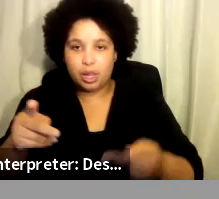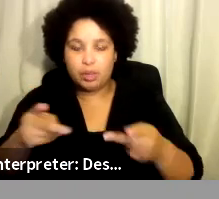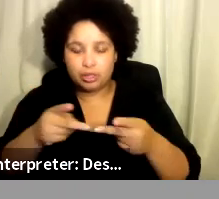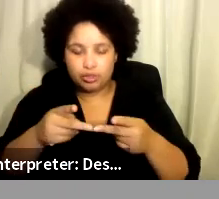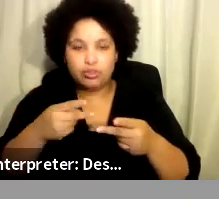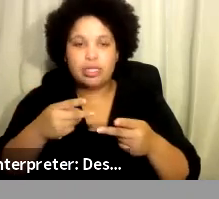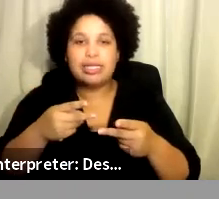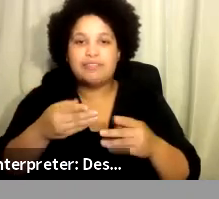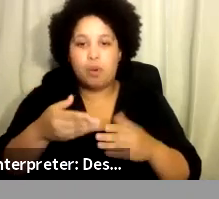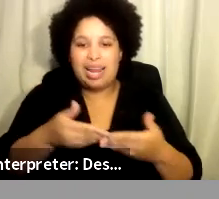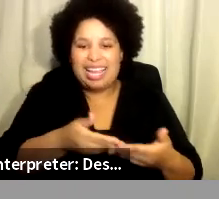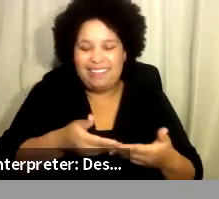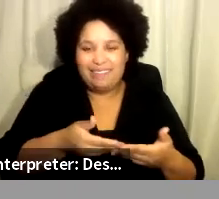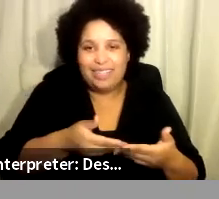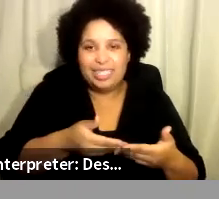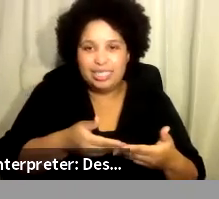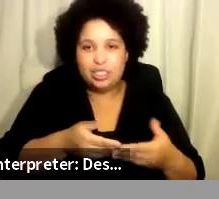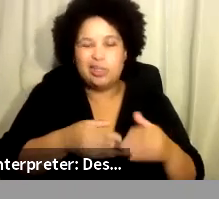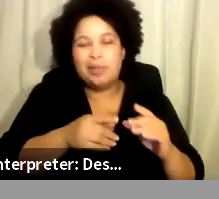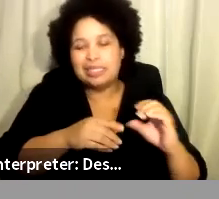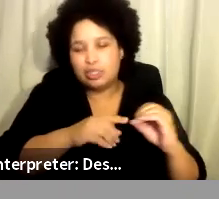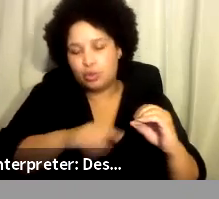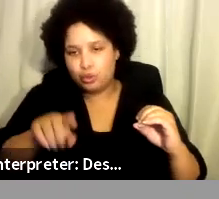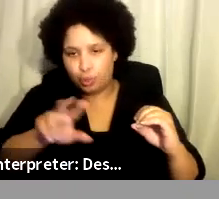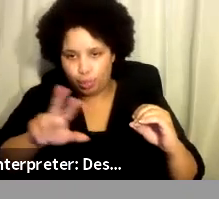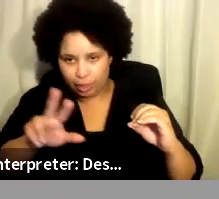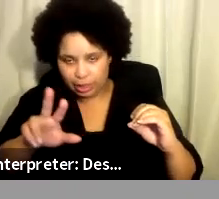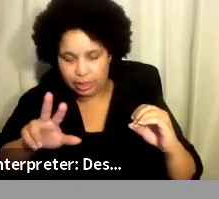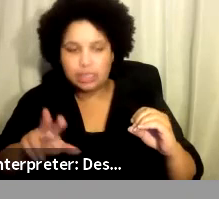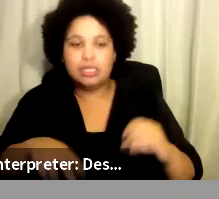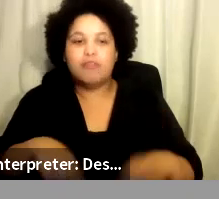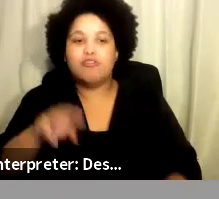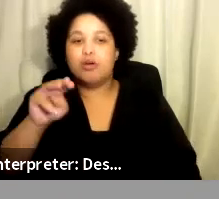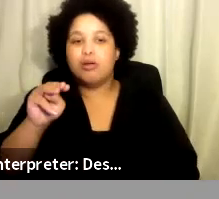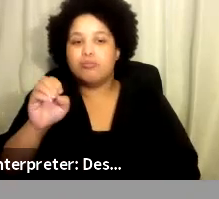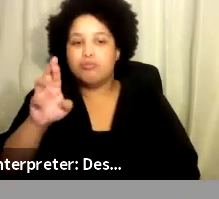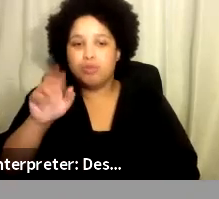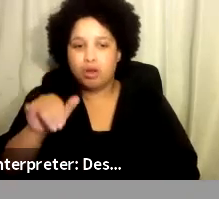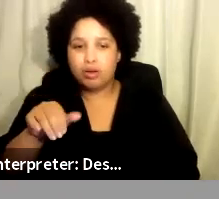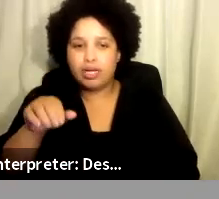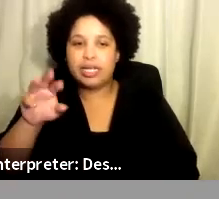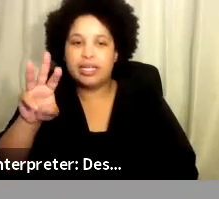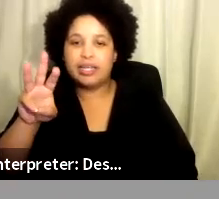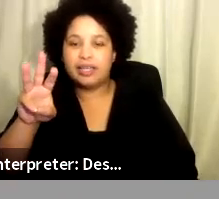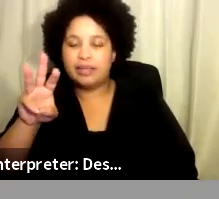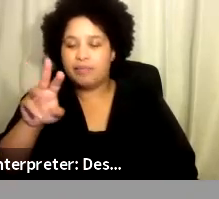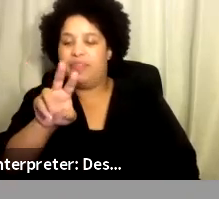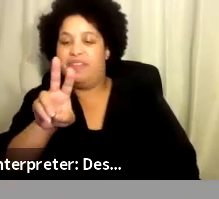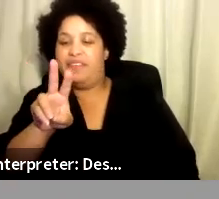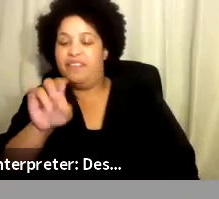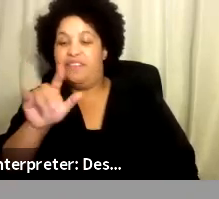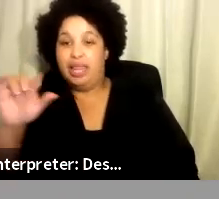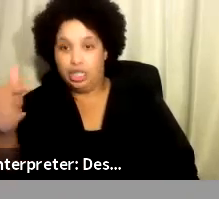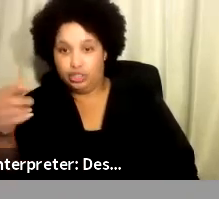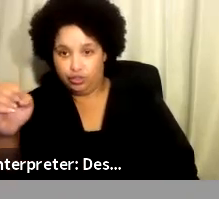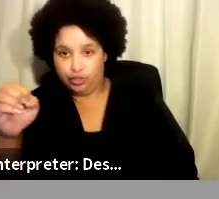have early Head Start at Maury, Village, and Oakdale that serves 18 months